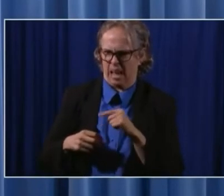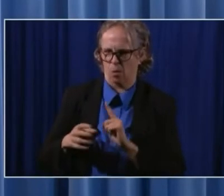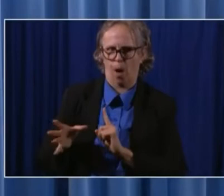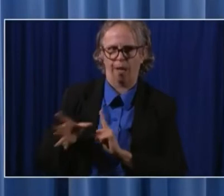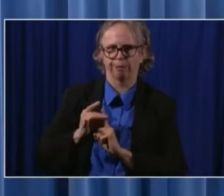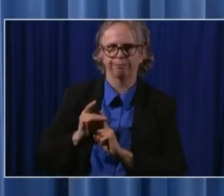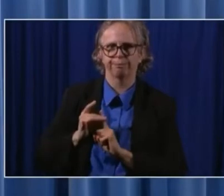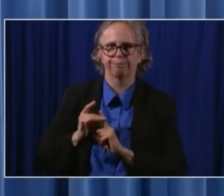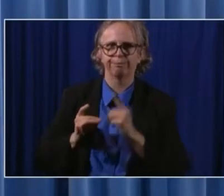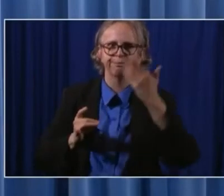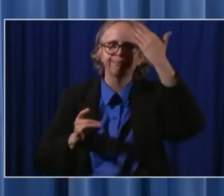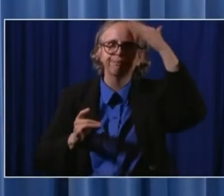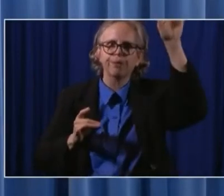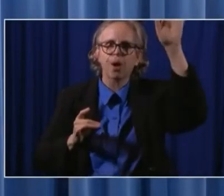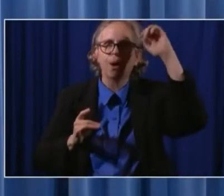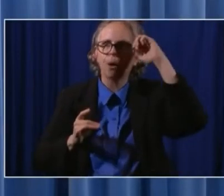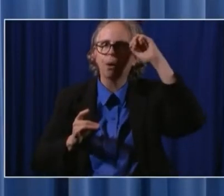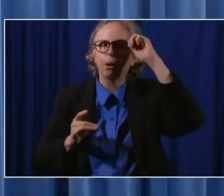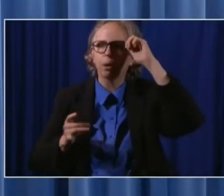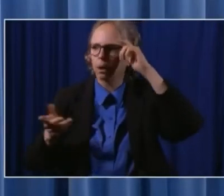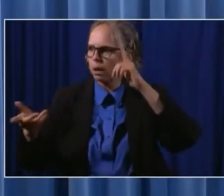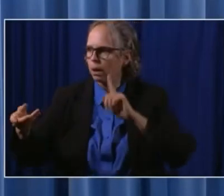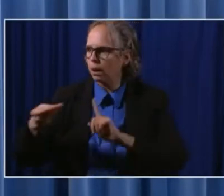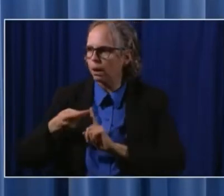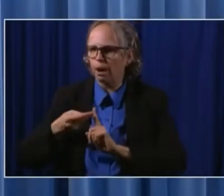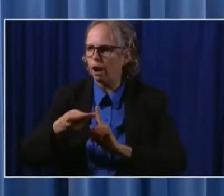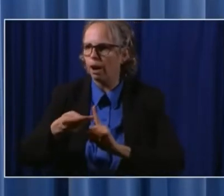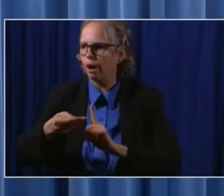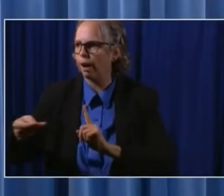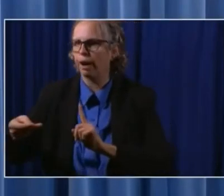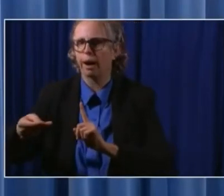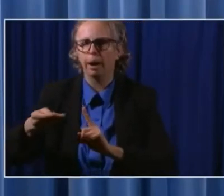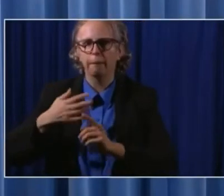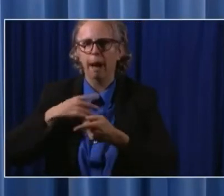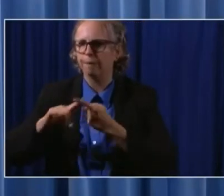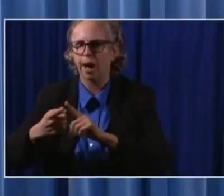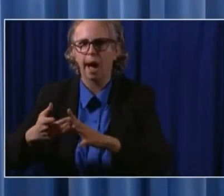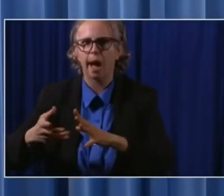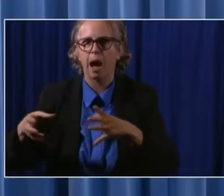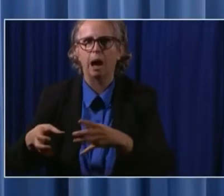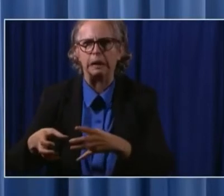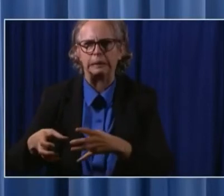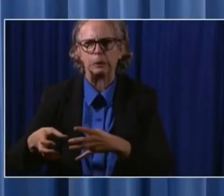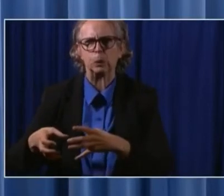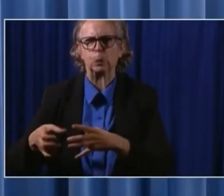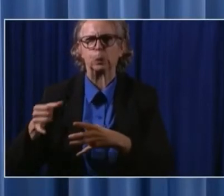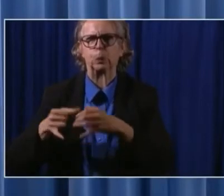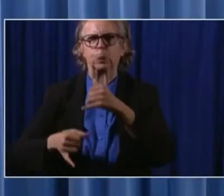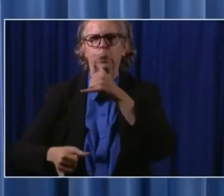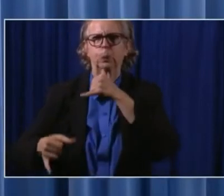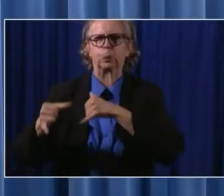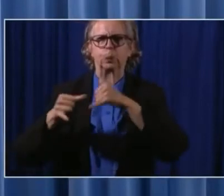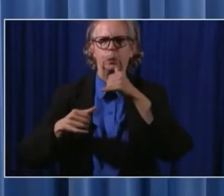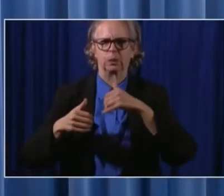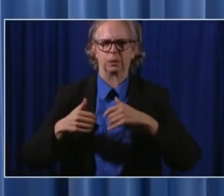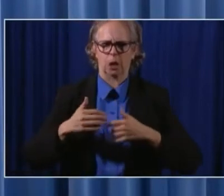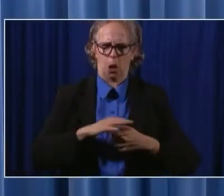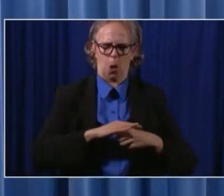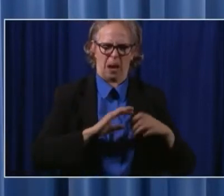it. And that's the real danger. So we spent a lot of time on the phone and getting data from local health